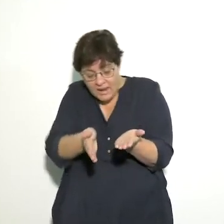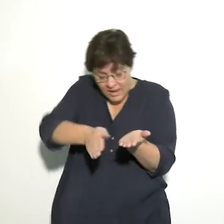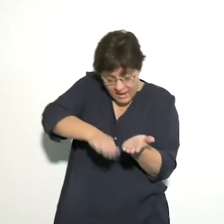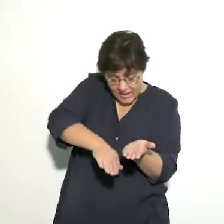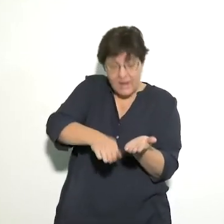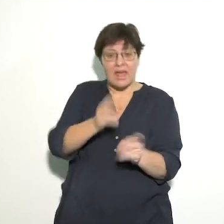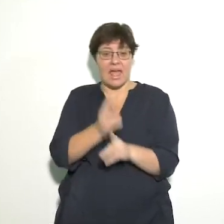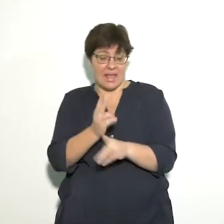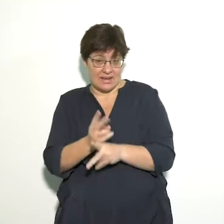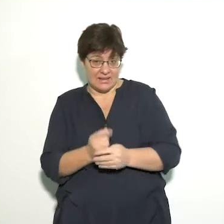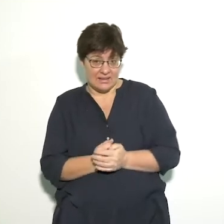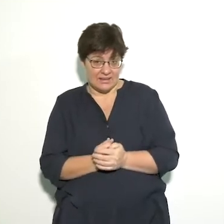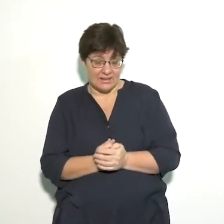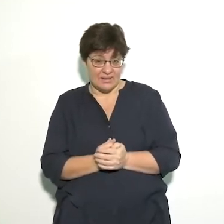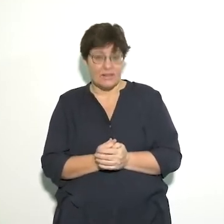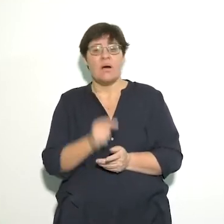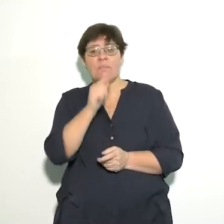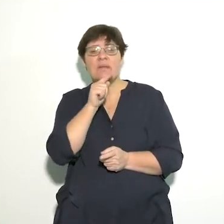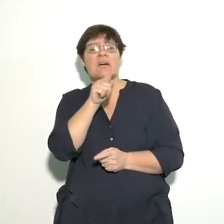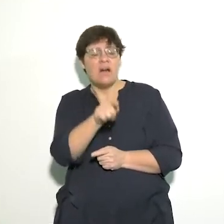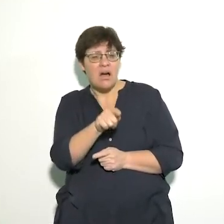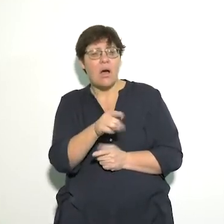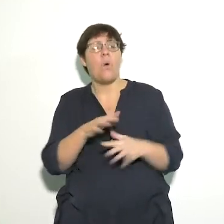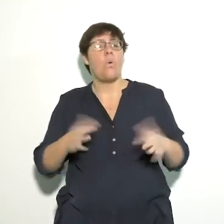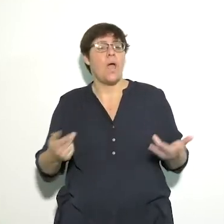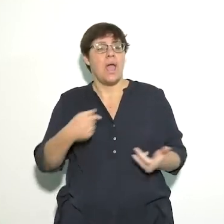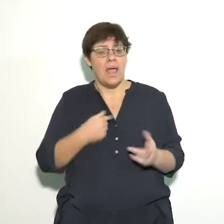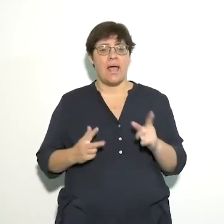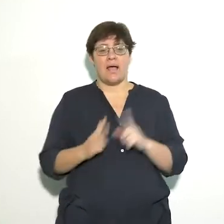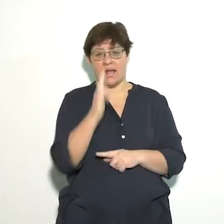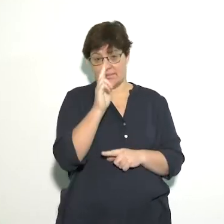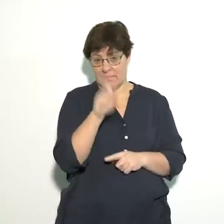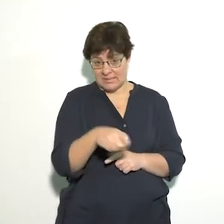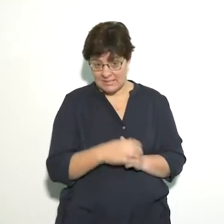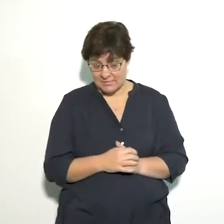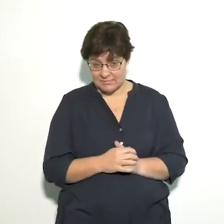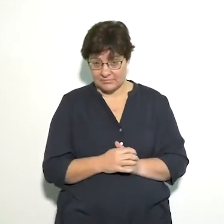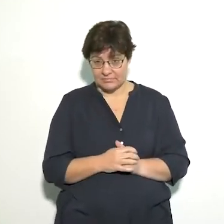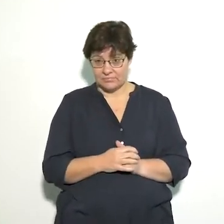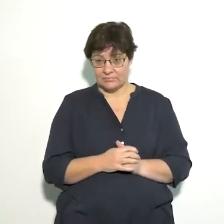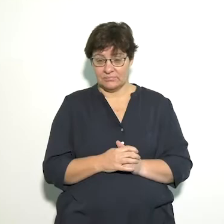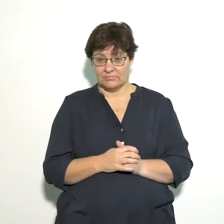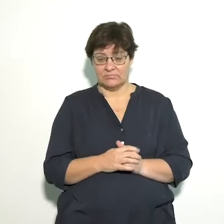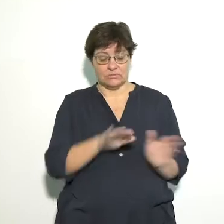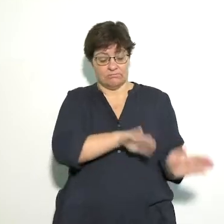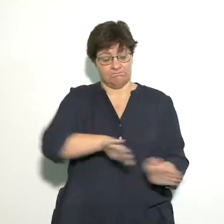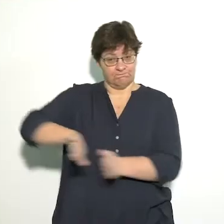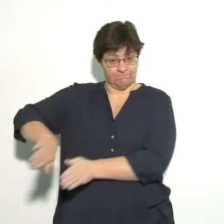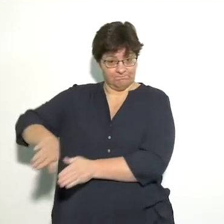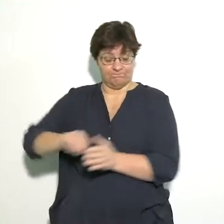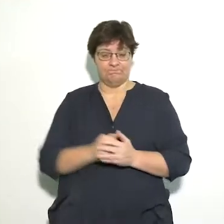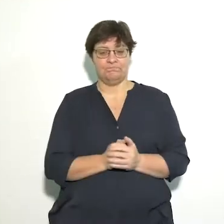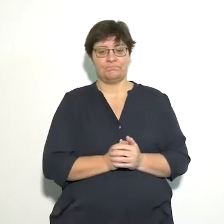piece of paper. Now the folding is merely to give you a reference of where you need to cut. Okay, so I'm going to move these out of the